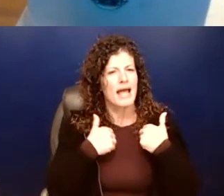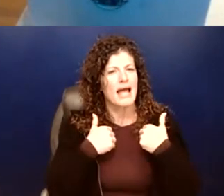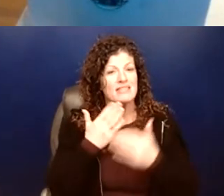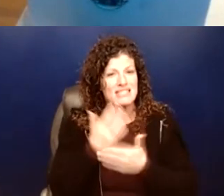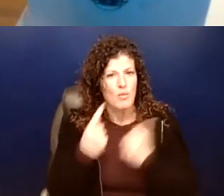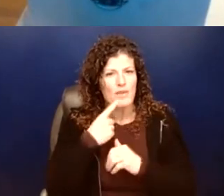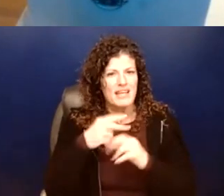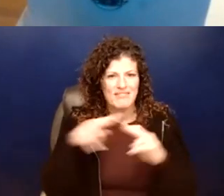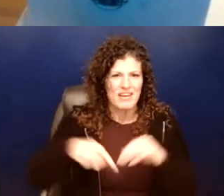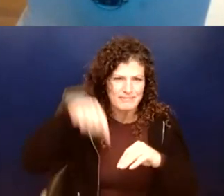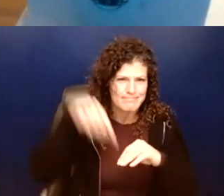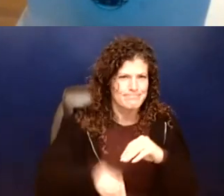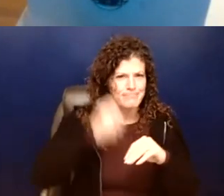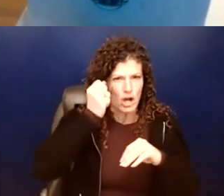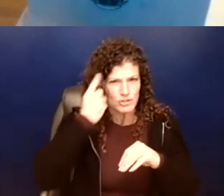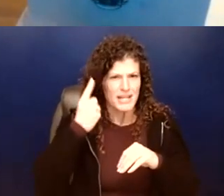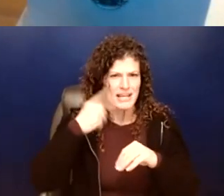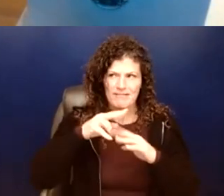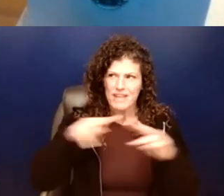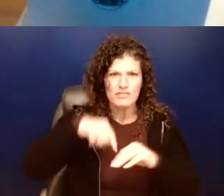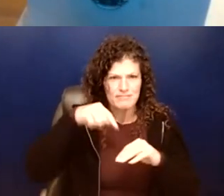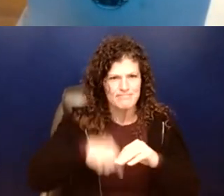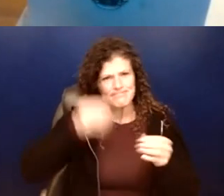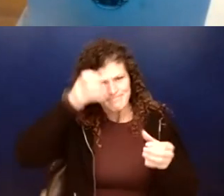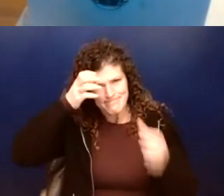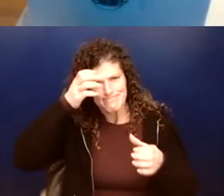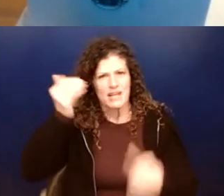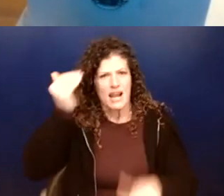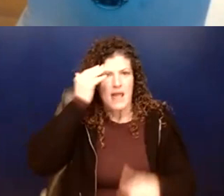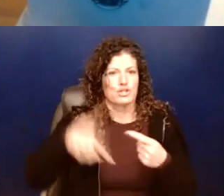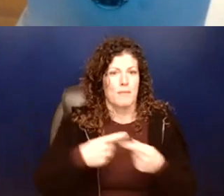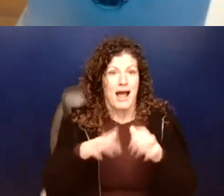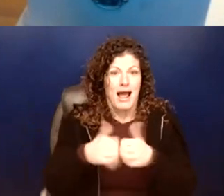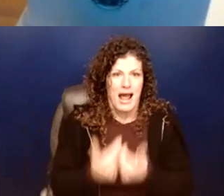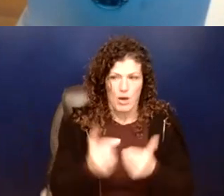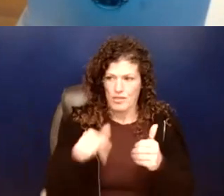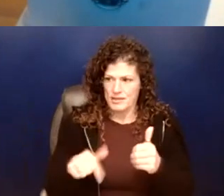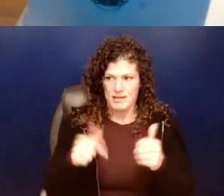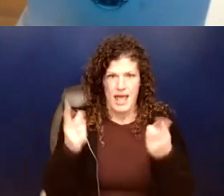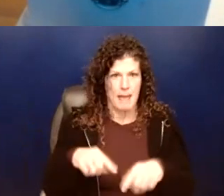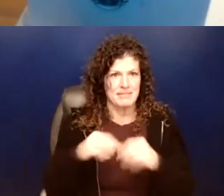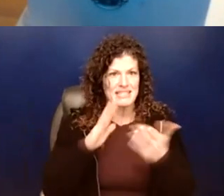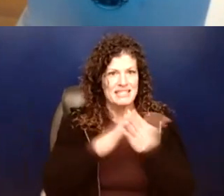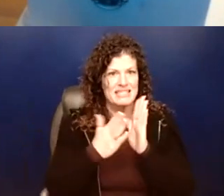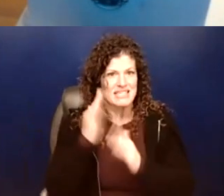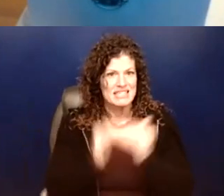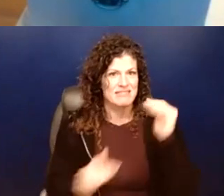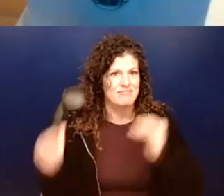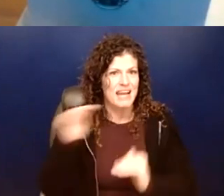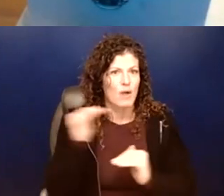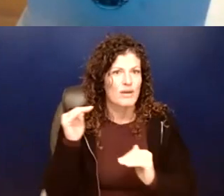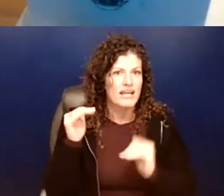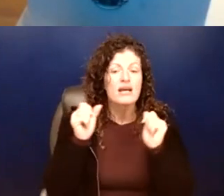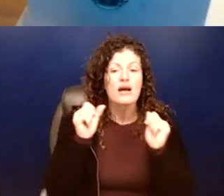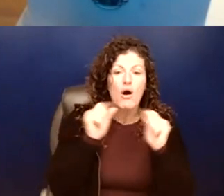deep understanding and knowledge of how that has played a role in a lot of inequities that take place within this city. And another thing that I saw,